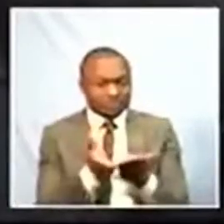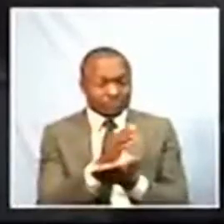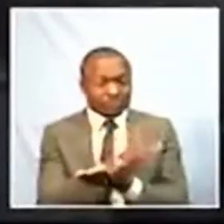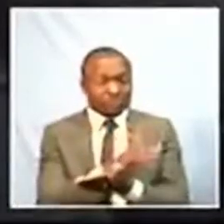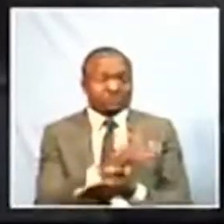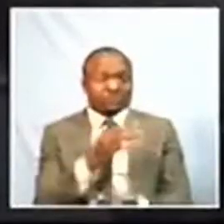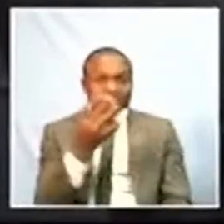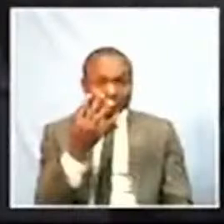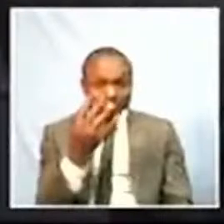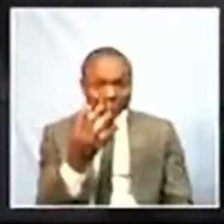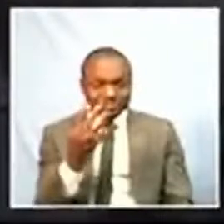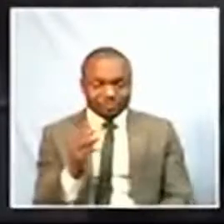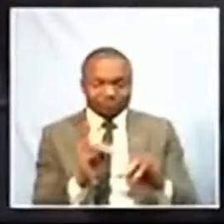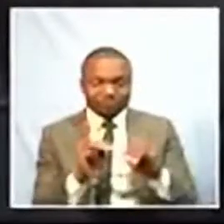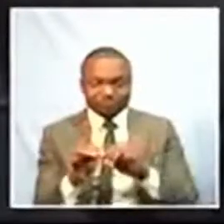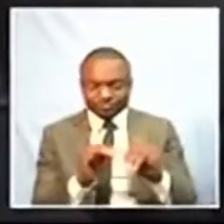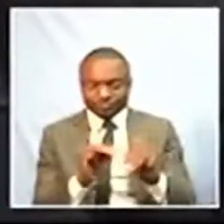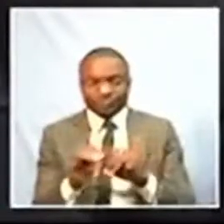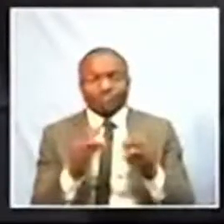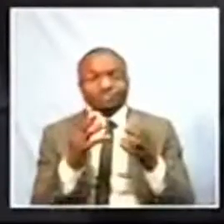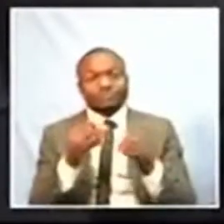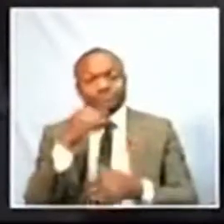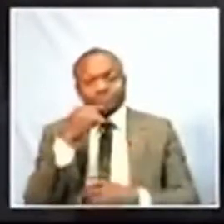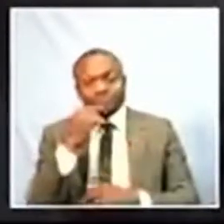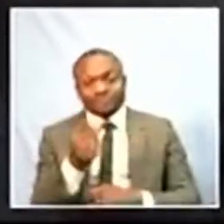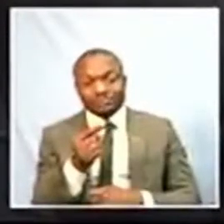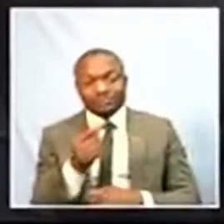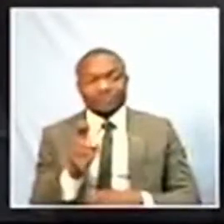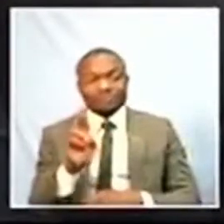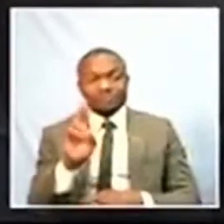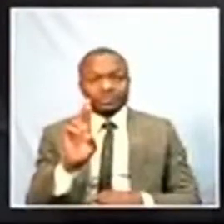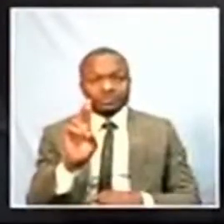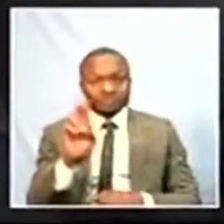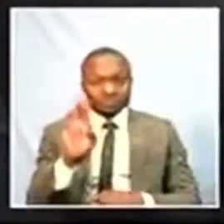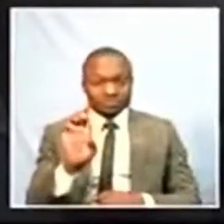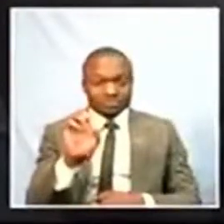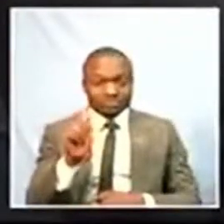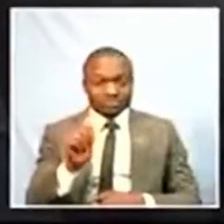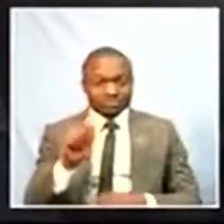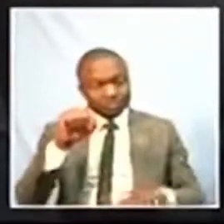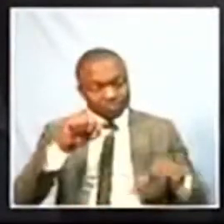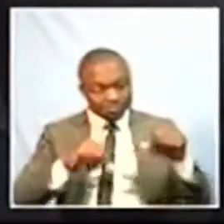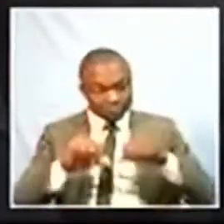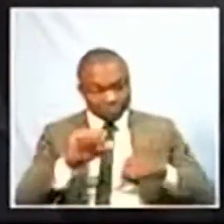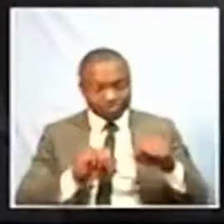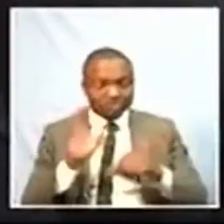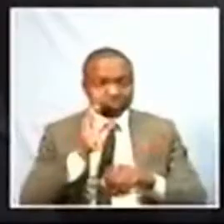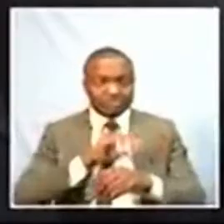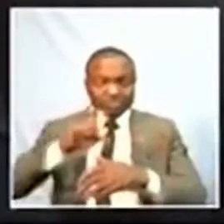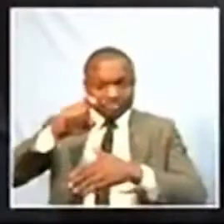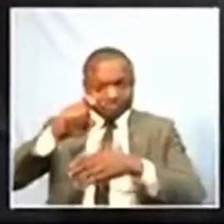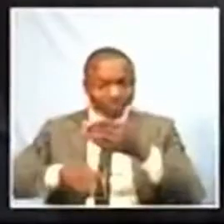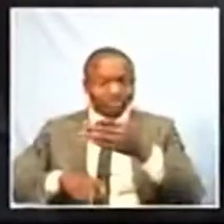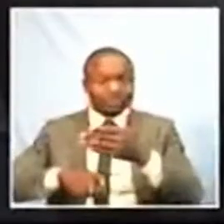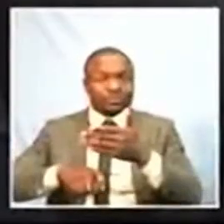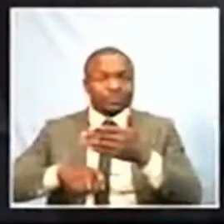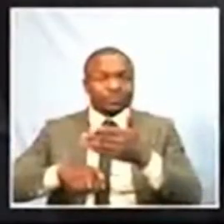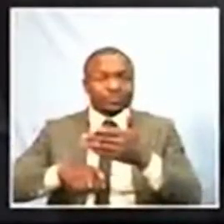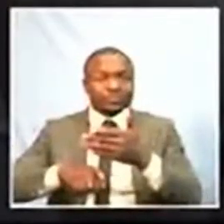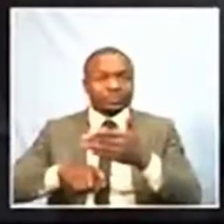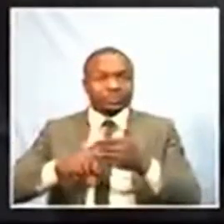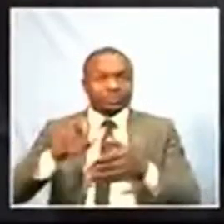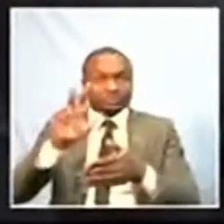is page 4. Management wishes to state that RIA carried out an assessment and it was reviewed that the cost estimates amounted